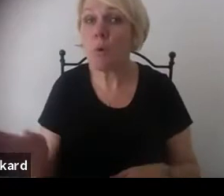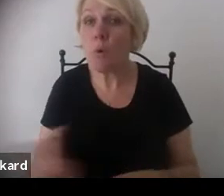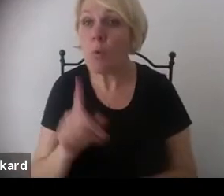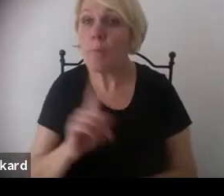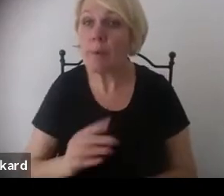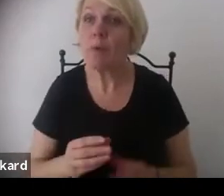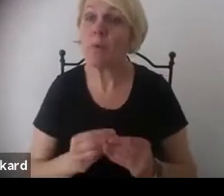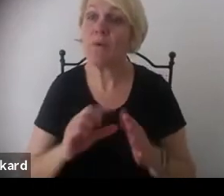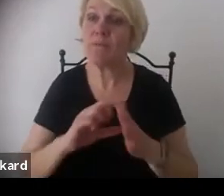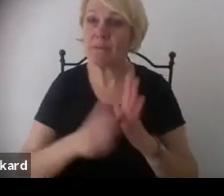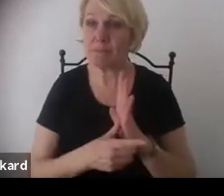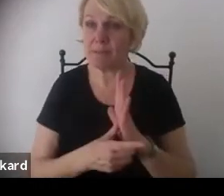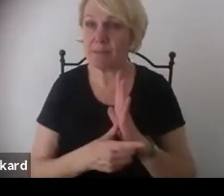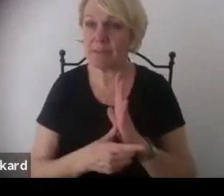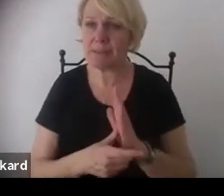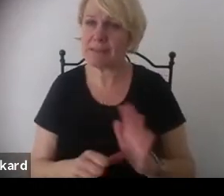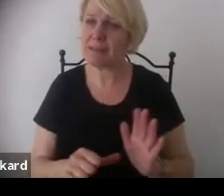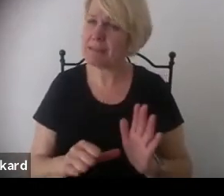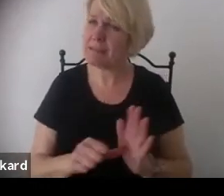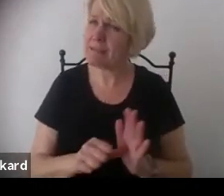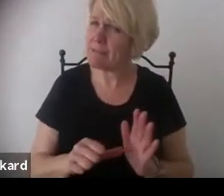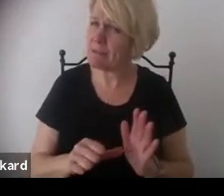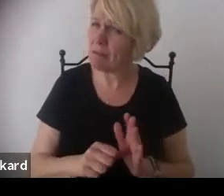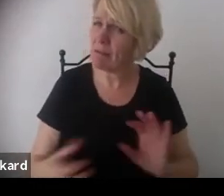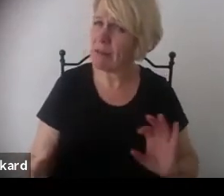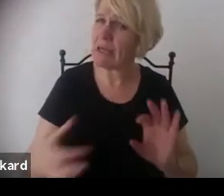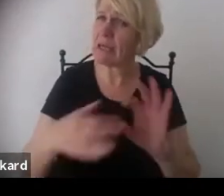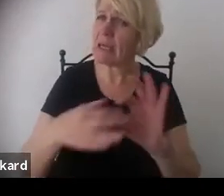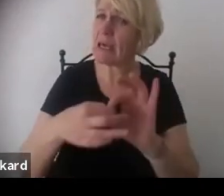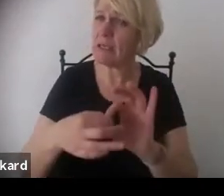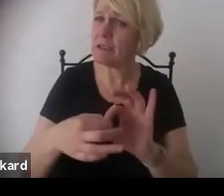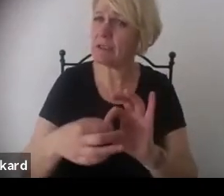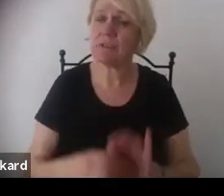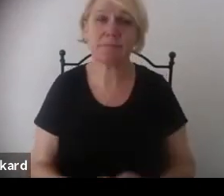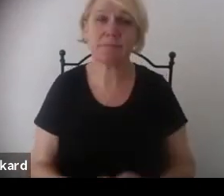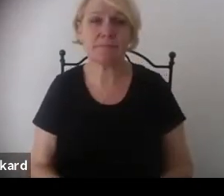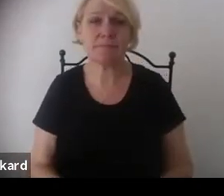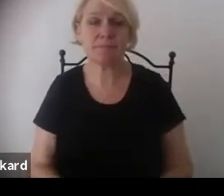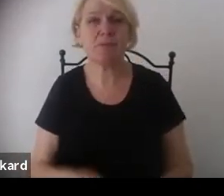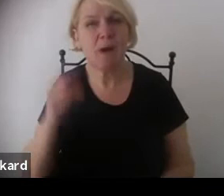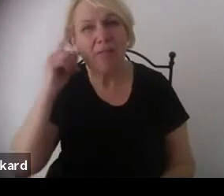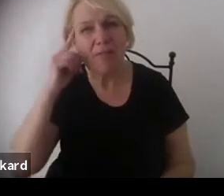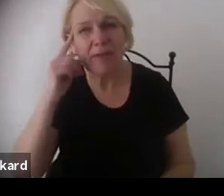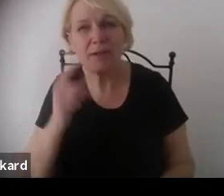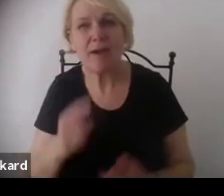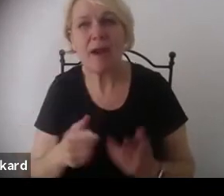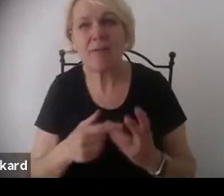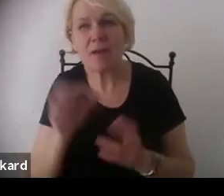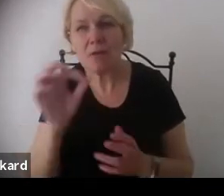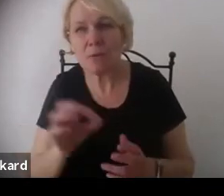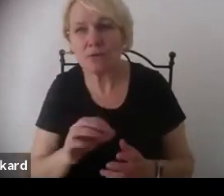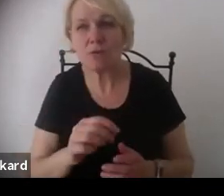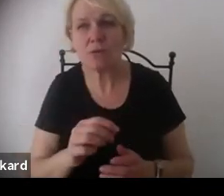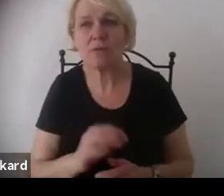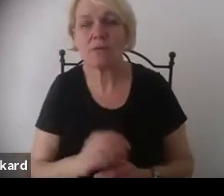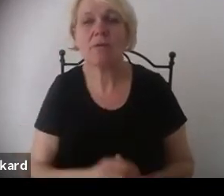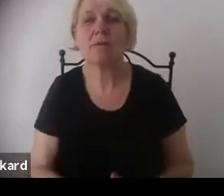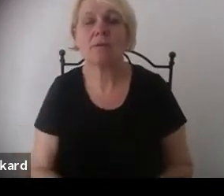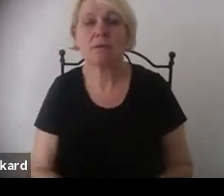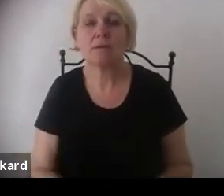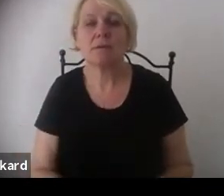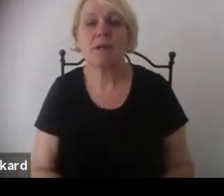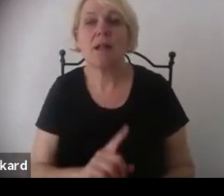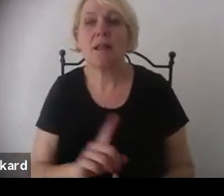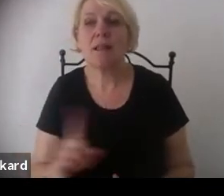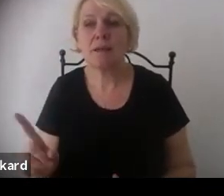to kind of engage. But I think there'll be another question on that later. So you were talking